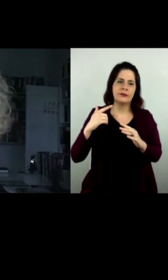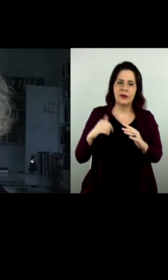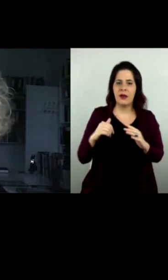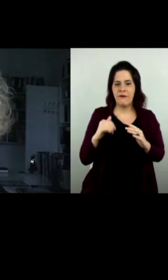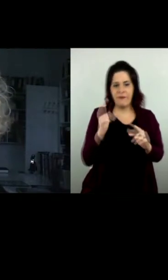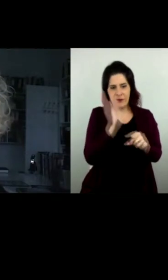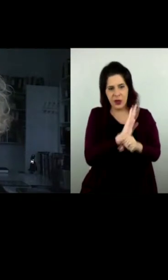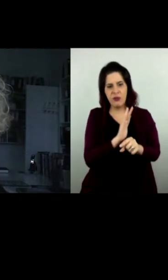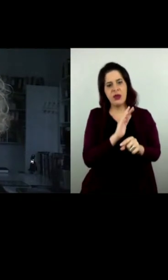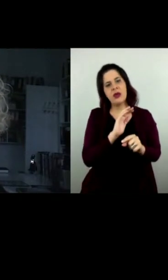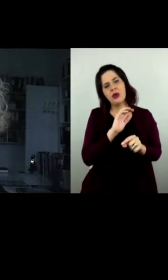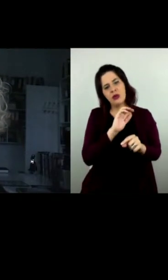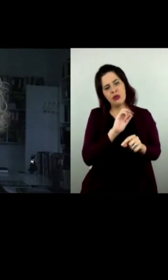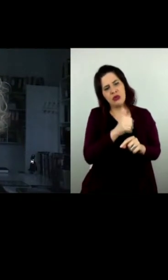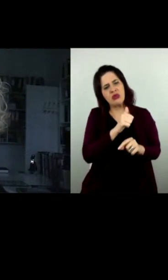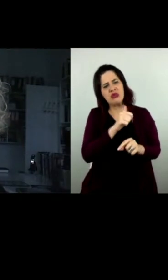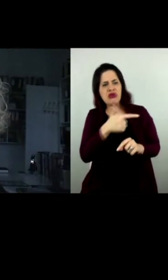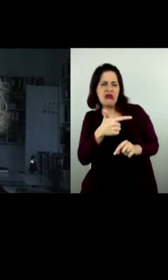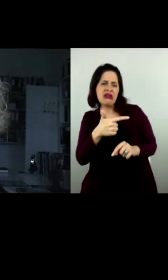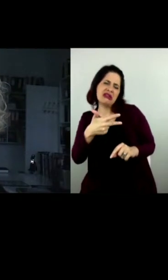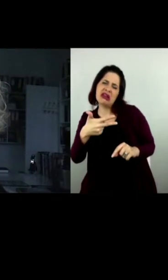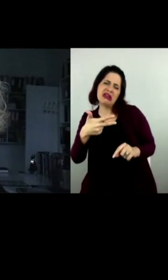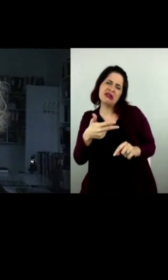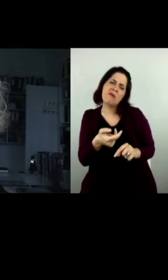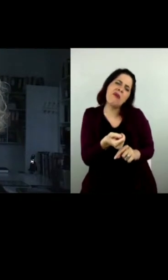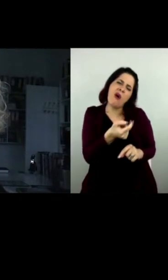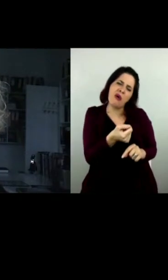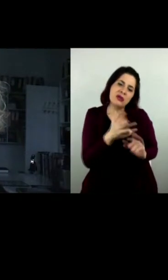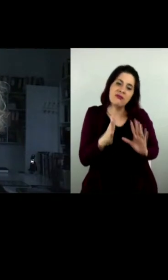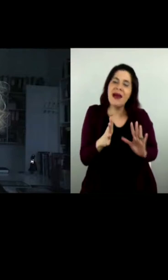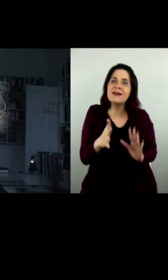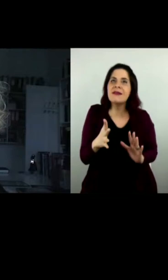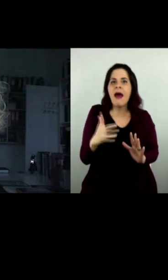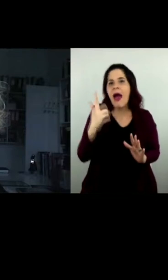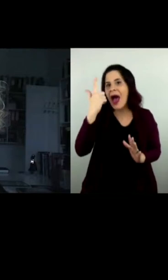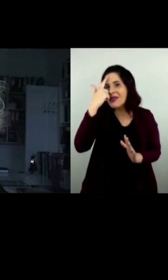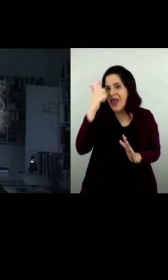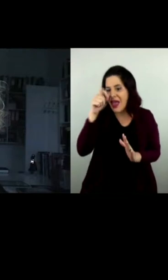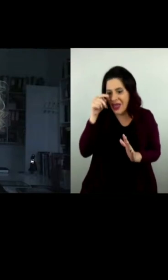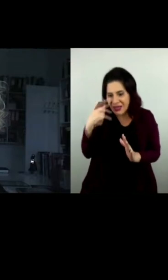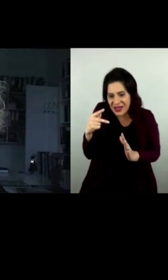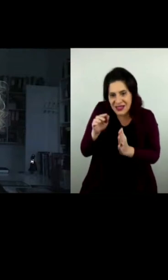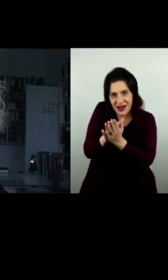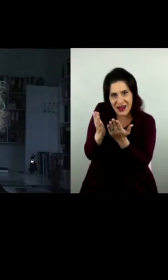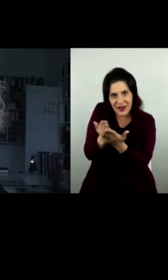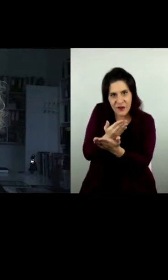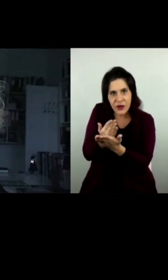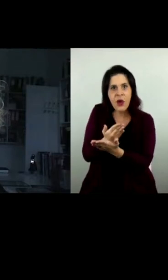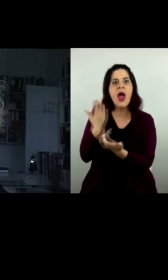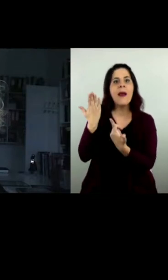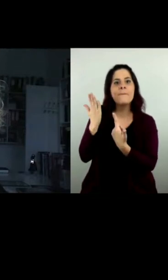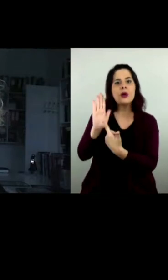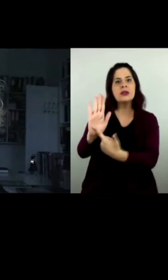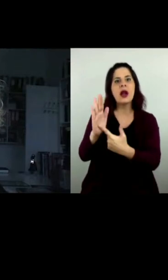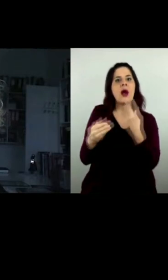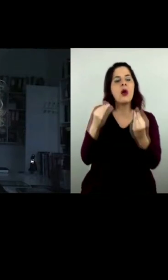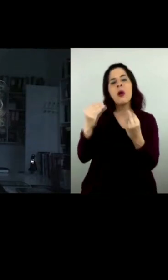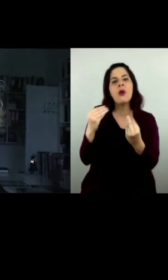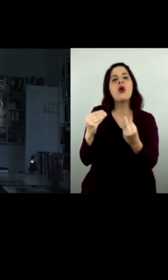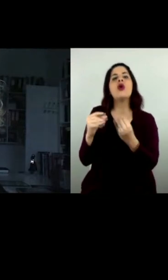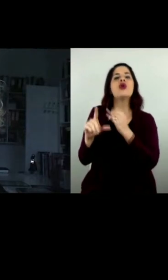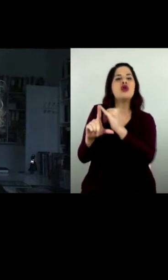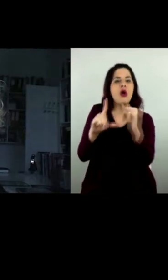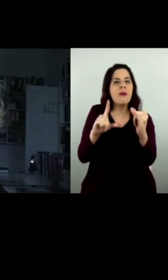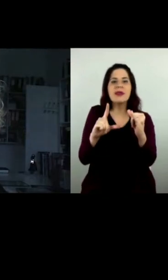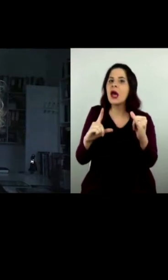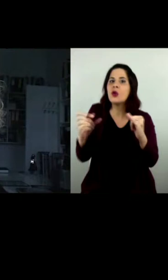but the idea is to tell a little bit about the great innovators of documentary film. Yes. And that